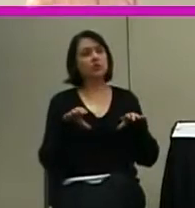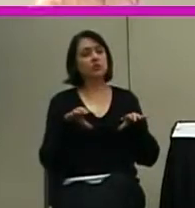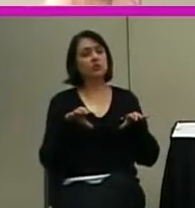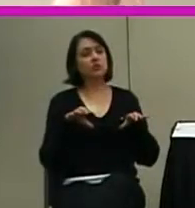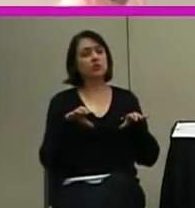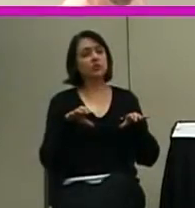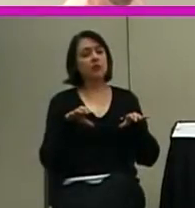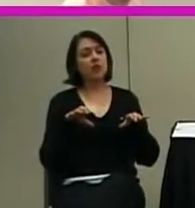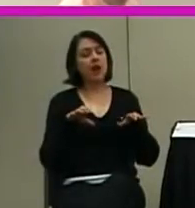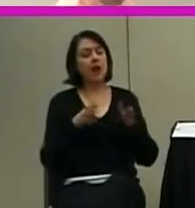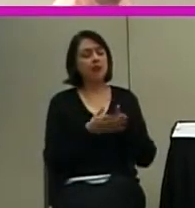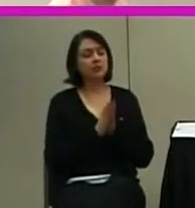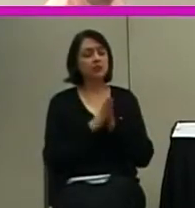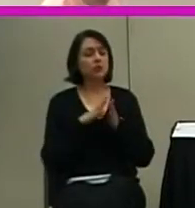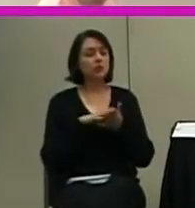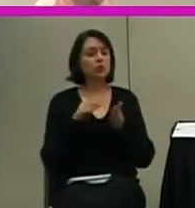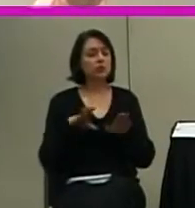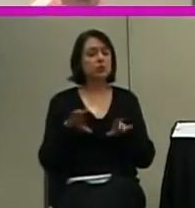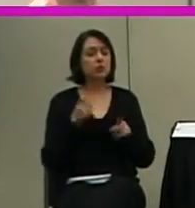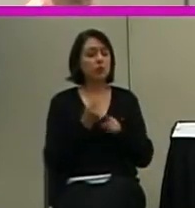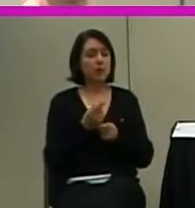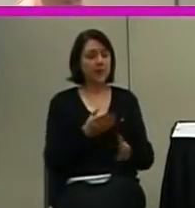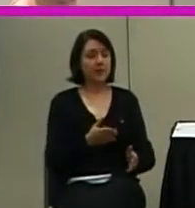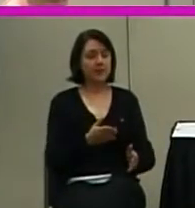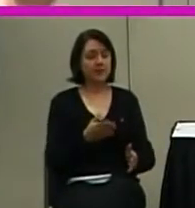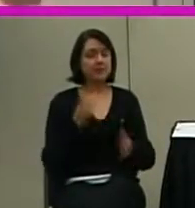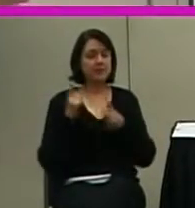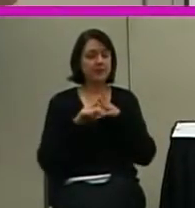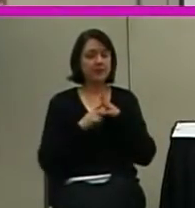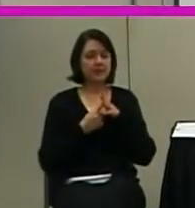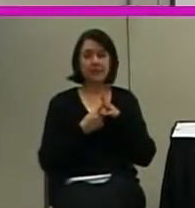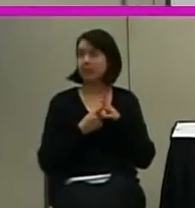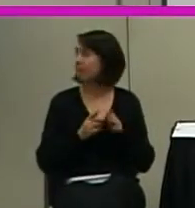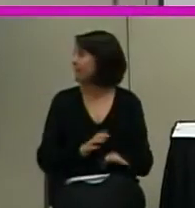have them see if they can do it the right way. This is the starting point.